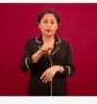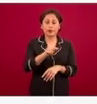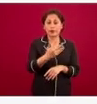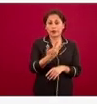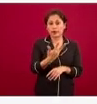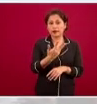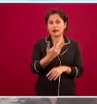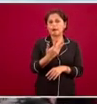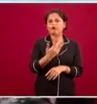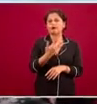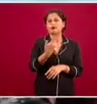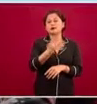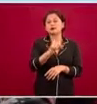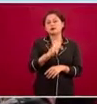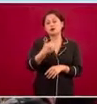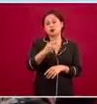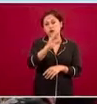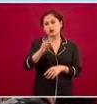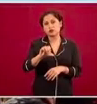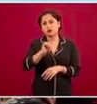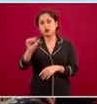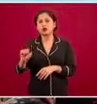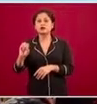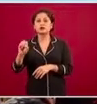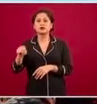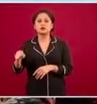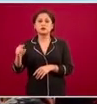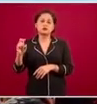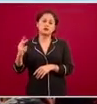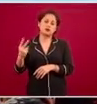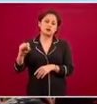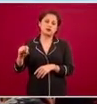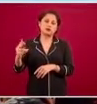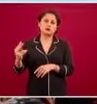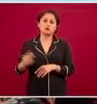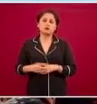fluctuates from 0.5 to 0.02.